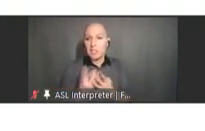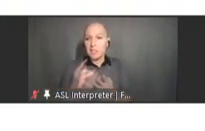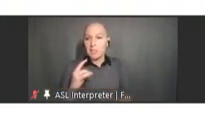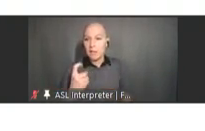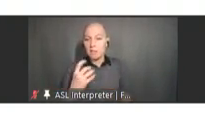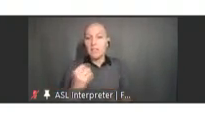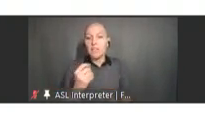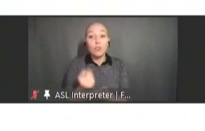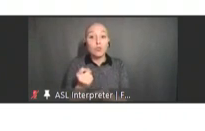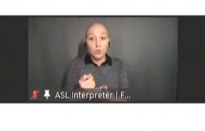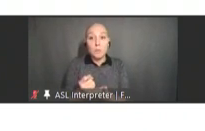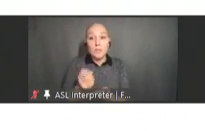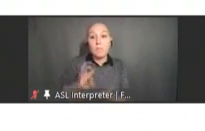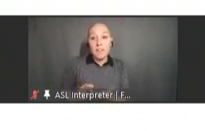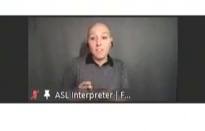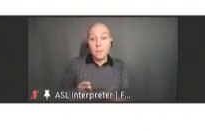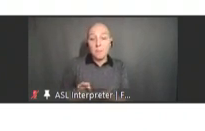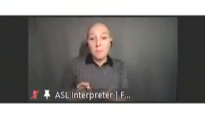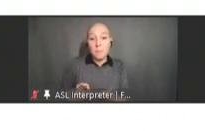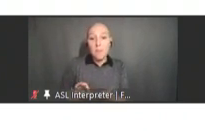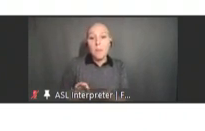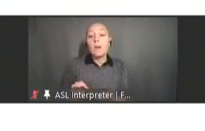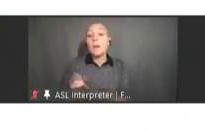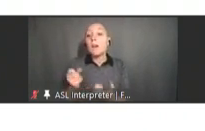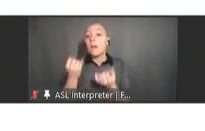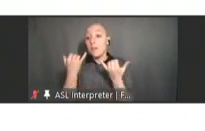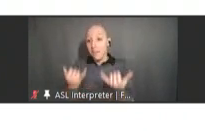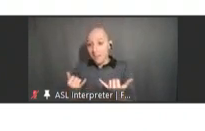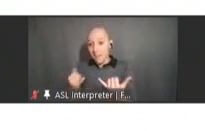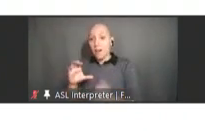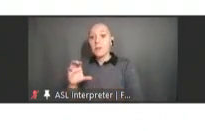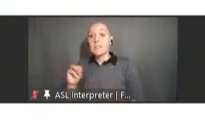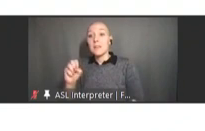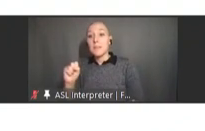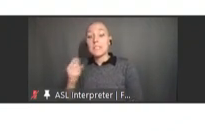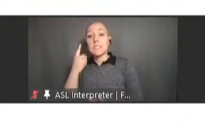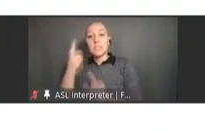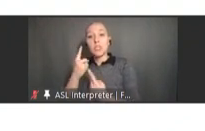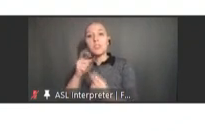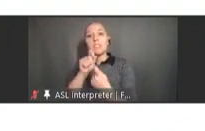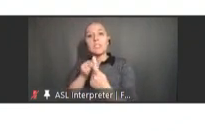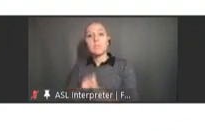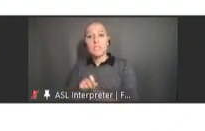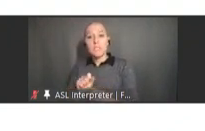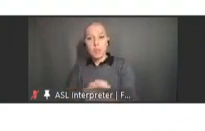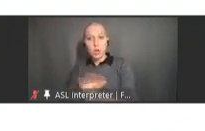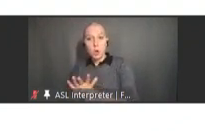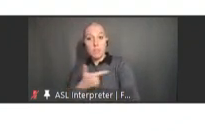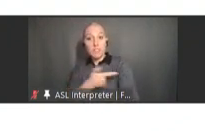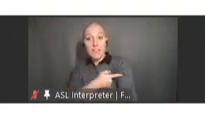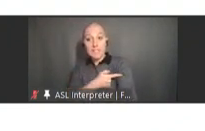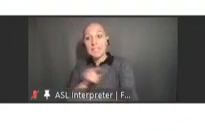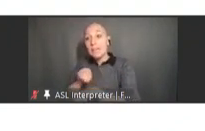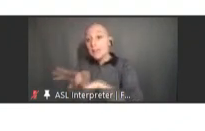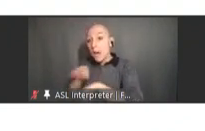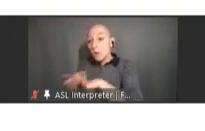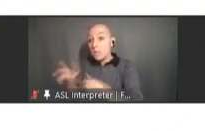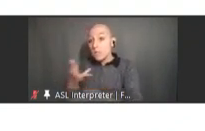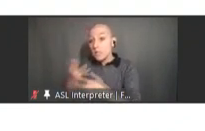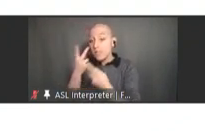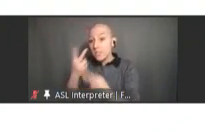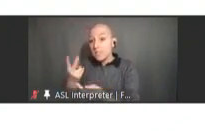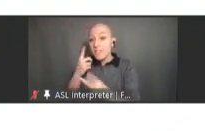benefit. CMS will now consider certain COVID-19 vaccine counseling visits for children and youth to be